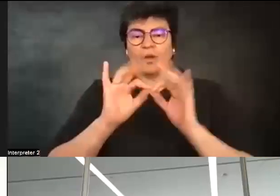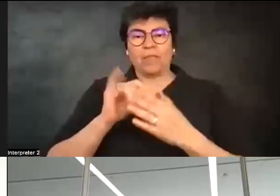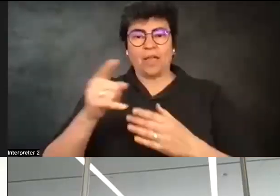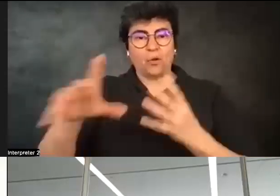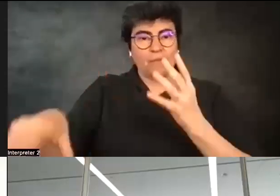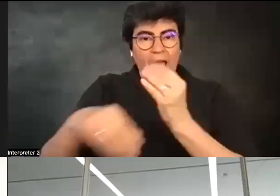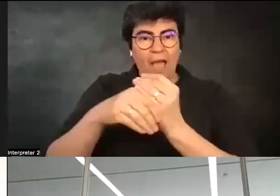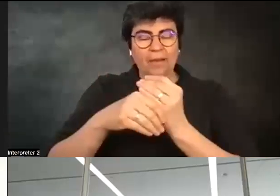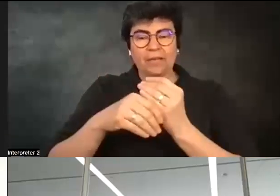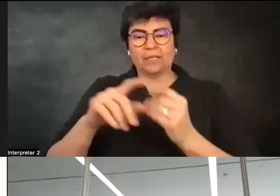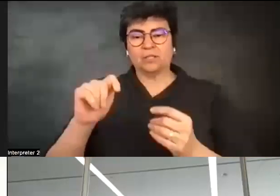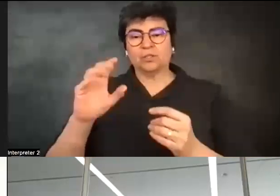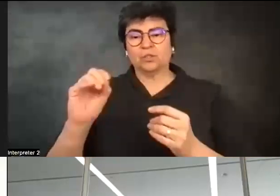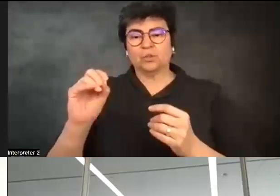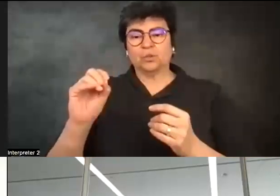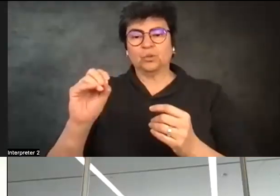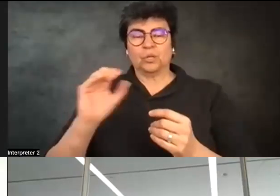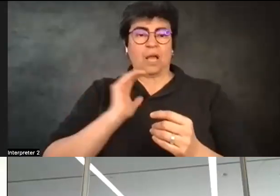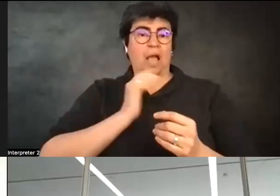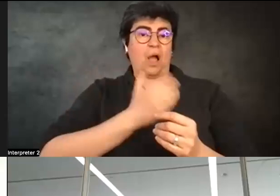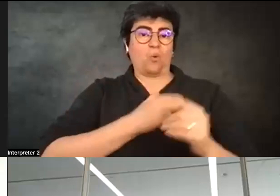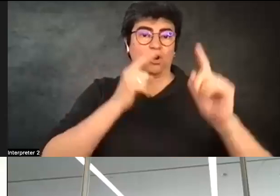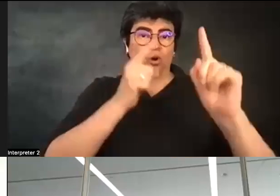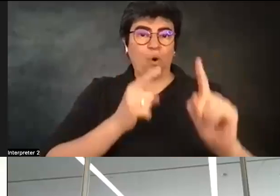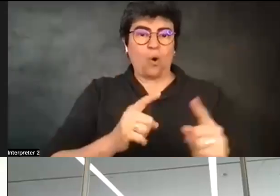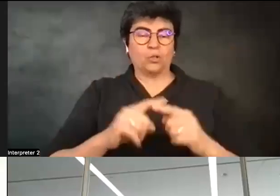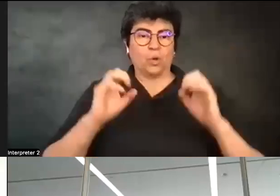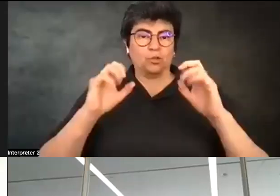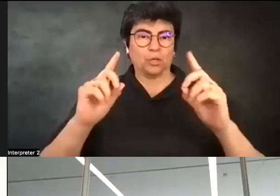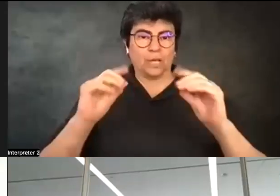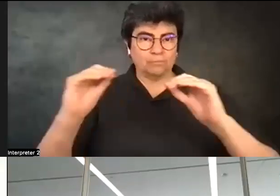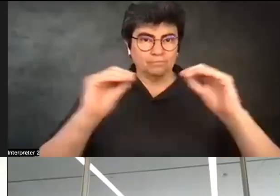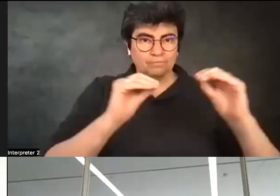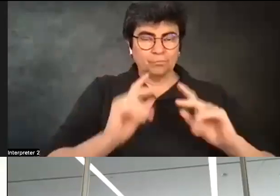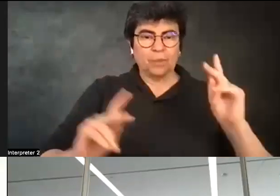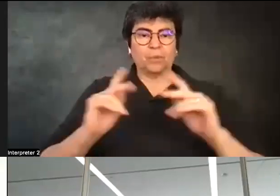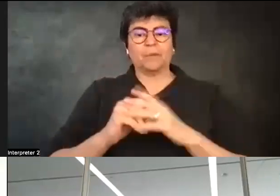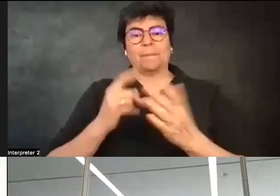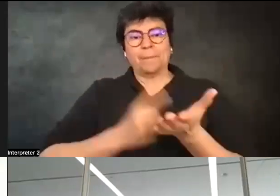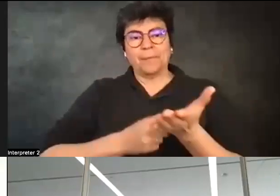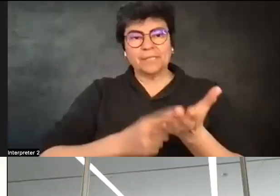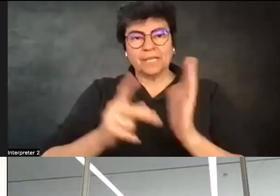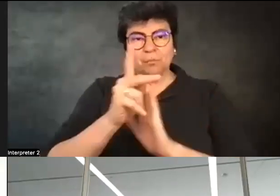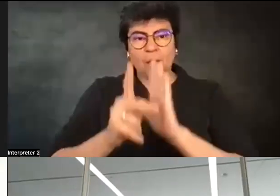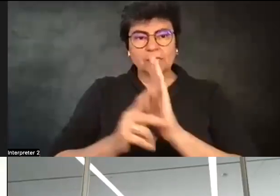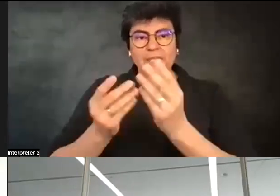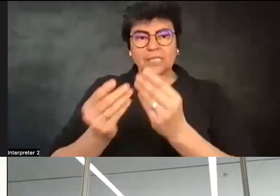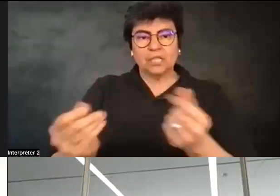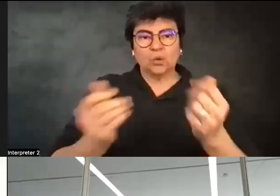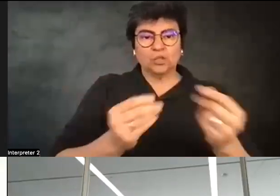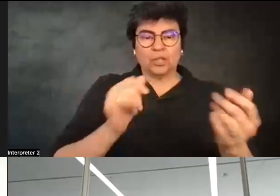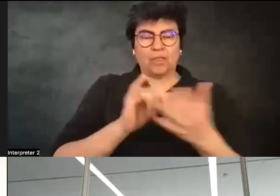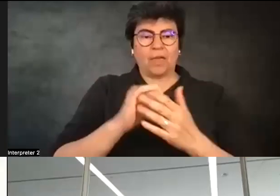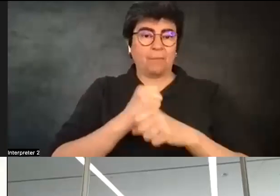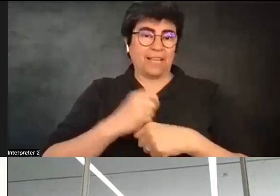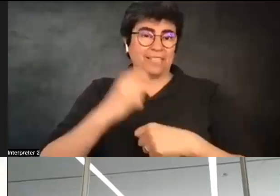added to our goal to educate people and discuss policy solutions that make sense to